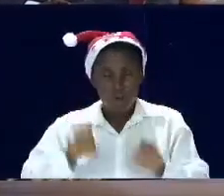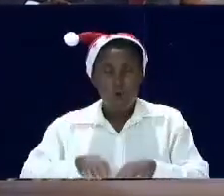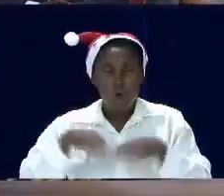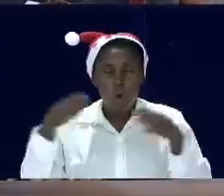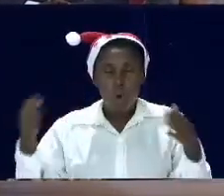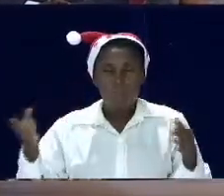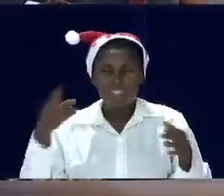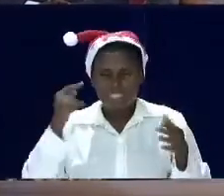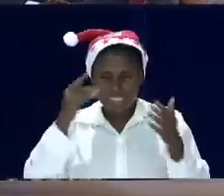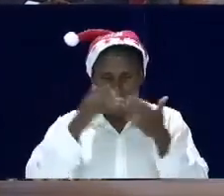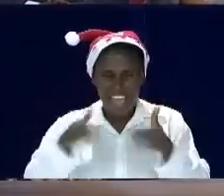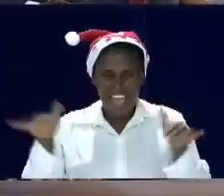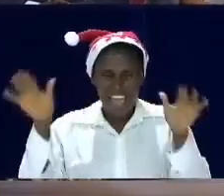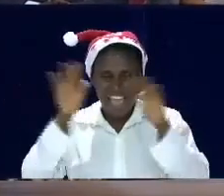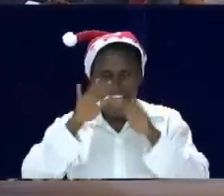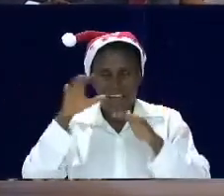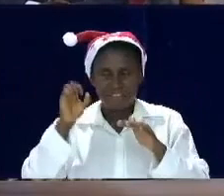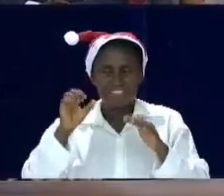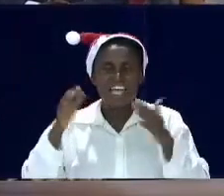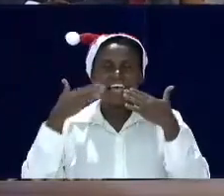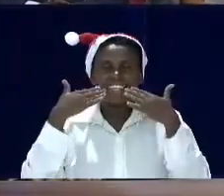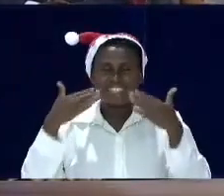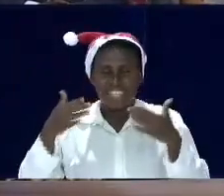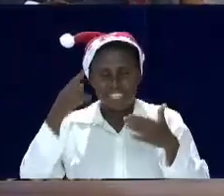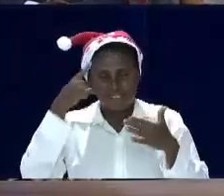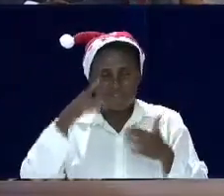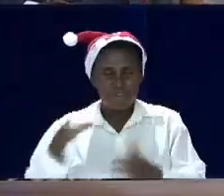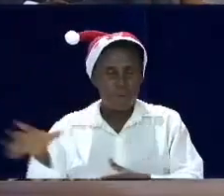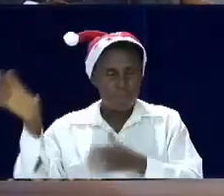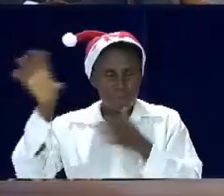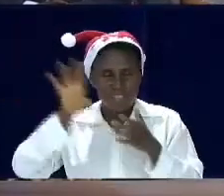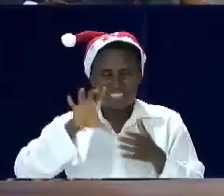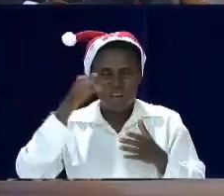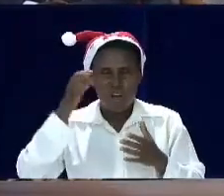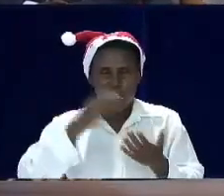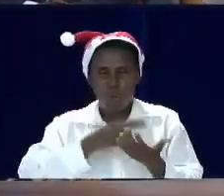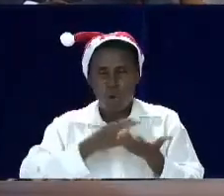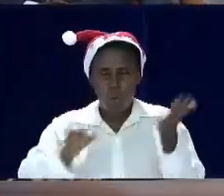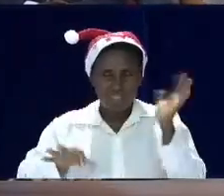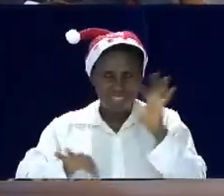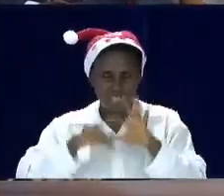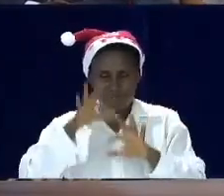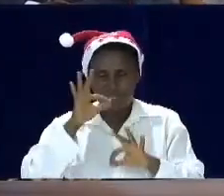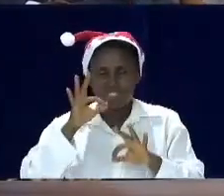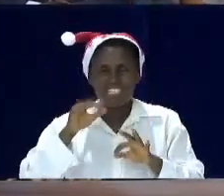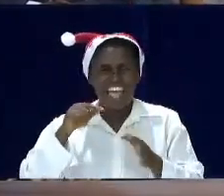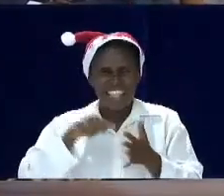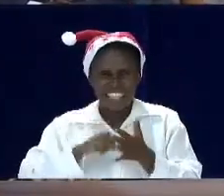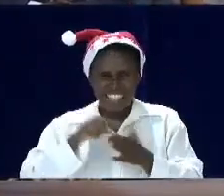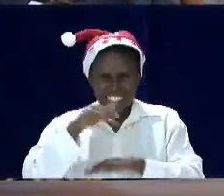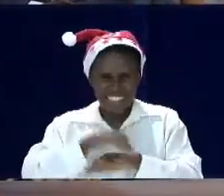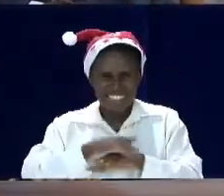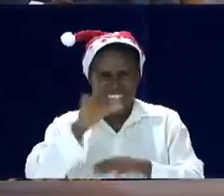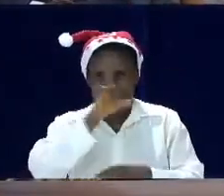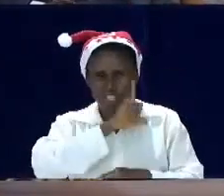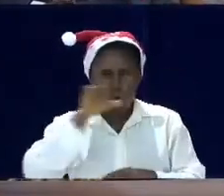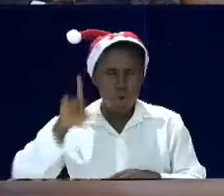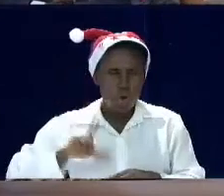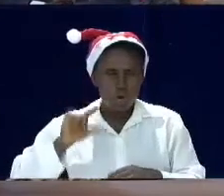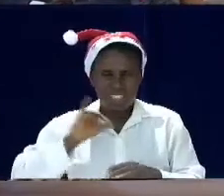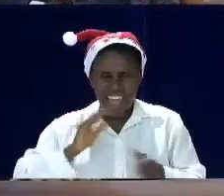heavens. And thank you for the outpouring of your Holy Spirit. Tonight, Lord, I ask,